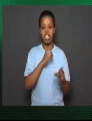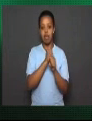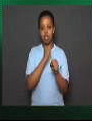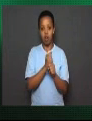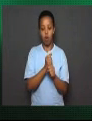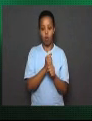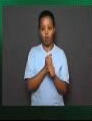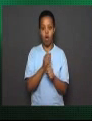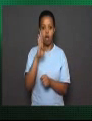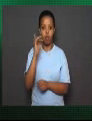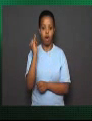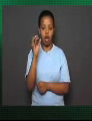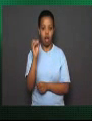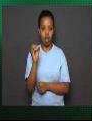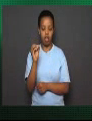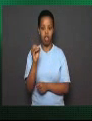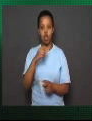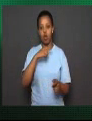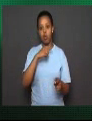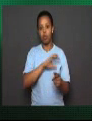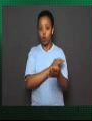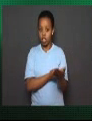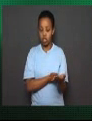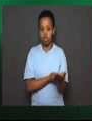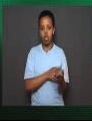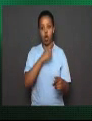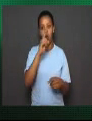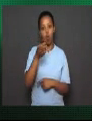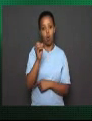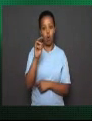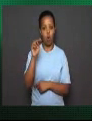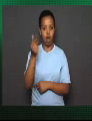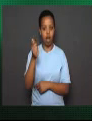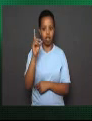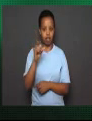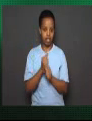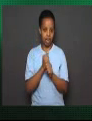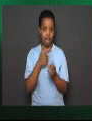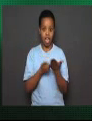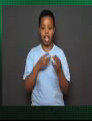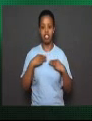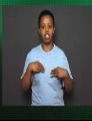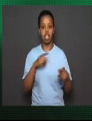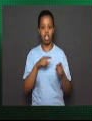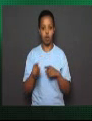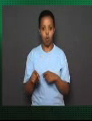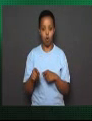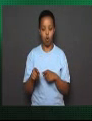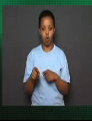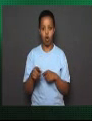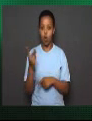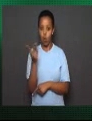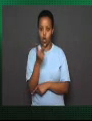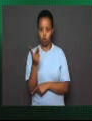a bipotential gonad. This structure has the potential to develop into